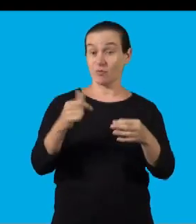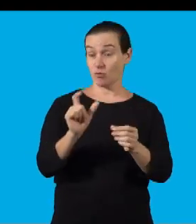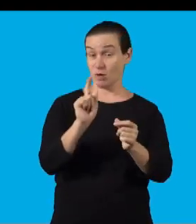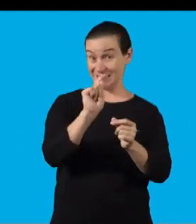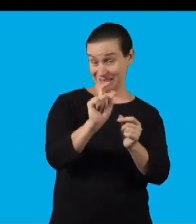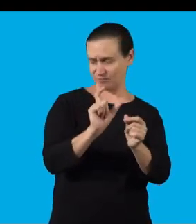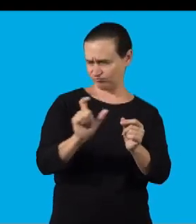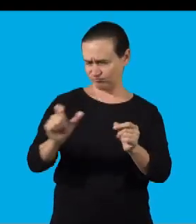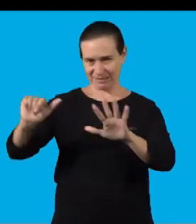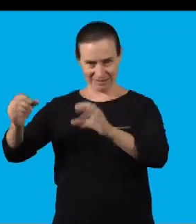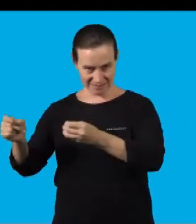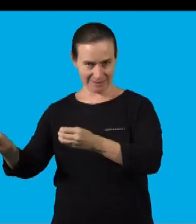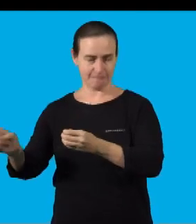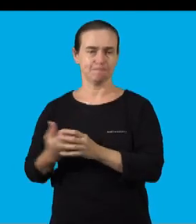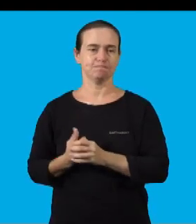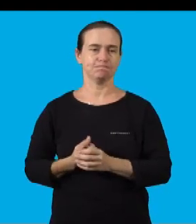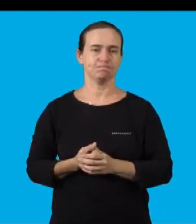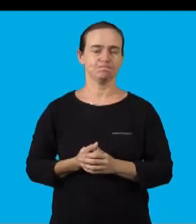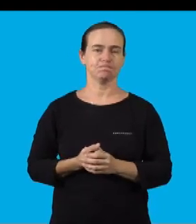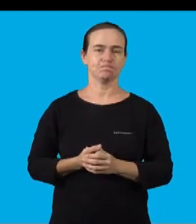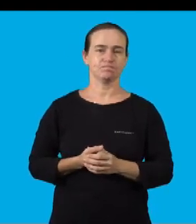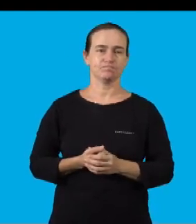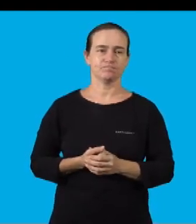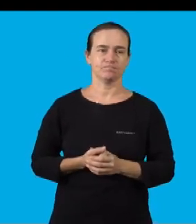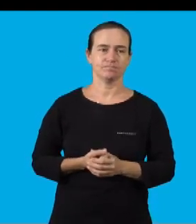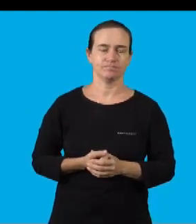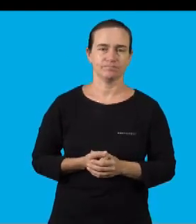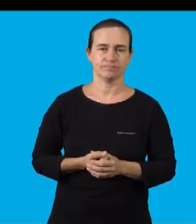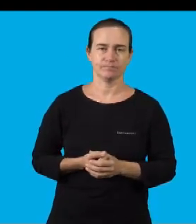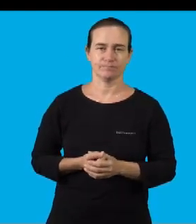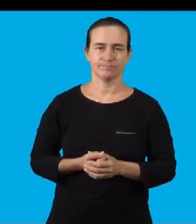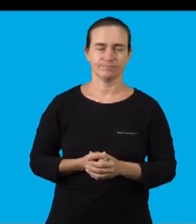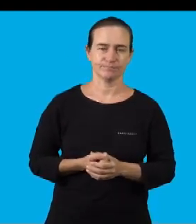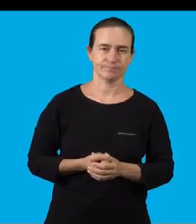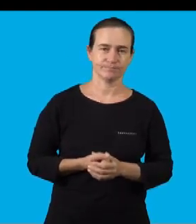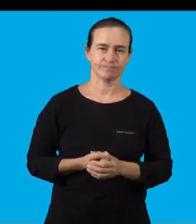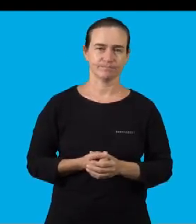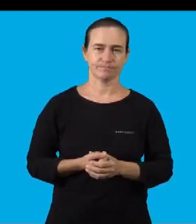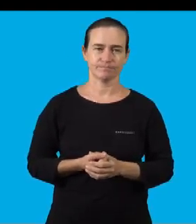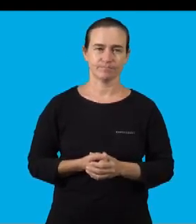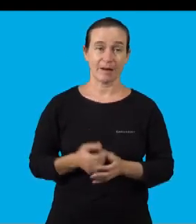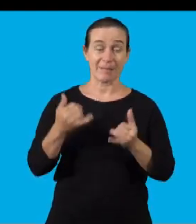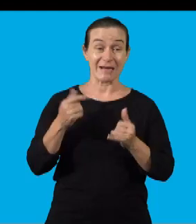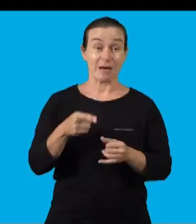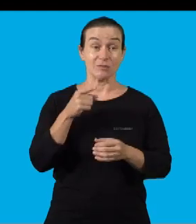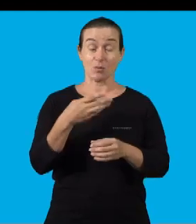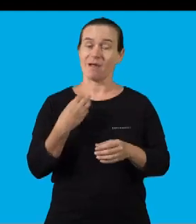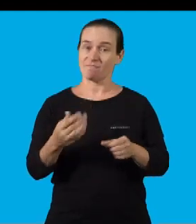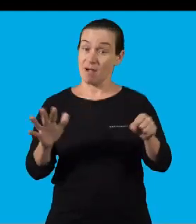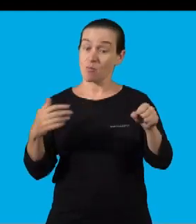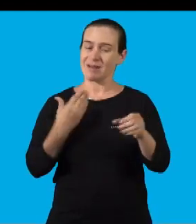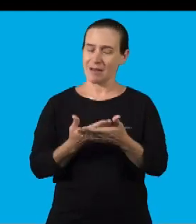value of the 60th term. So we are working with that quadratic number pattern, but now we have the